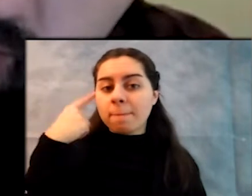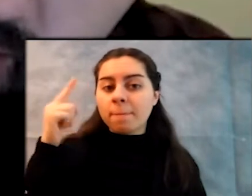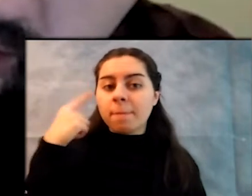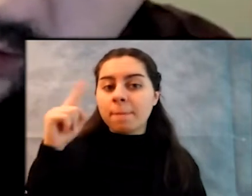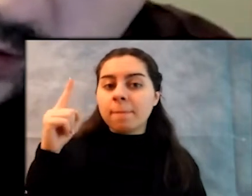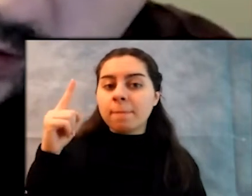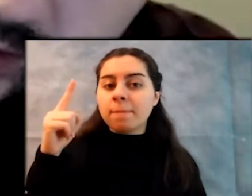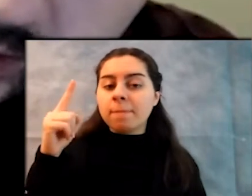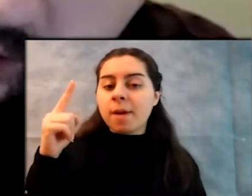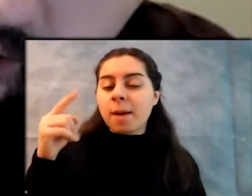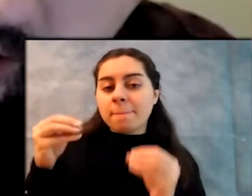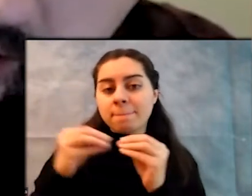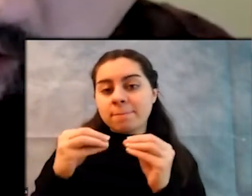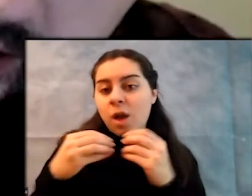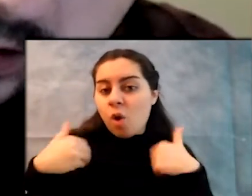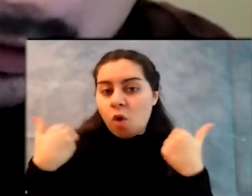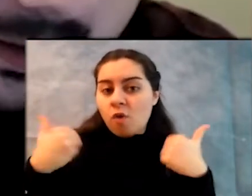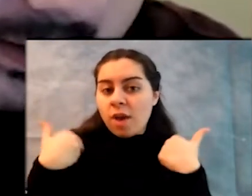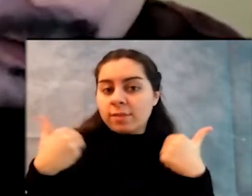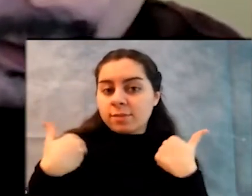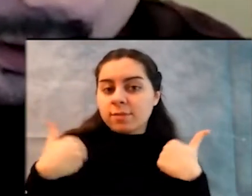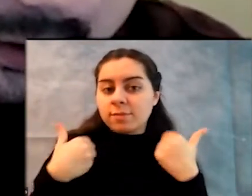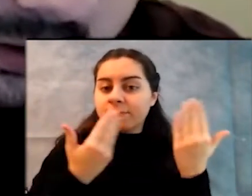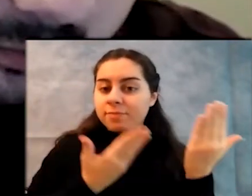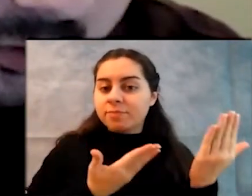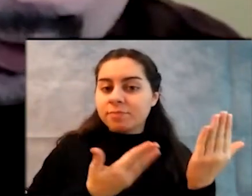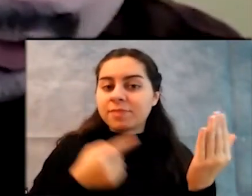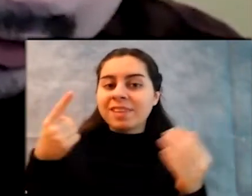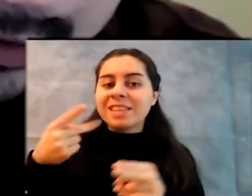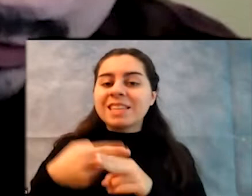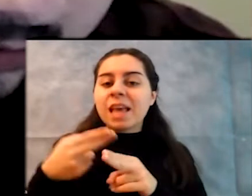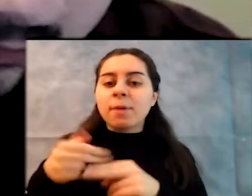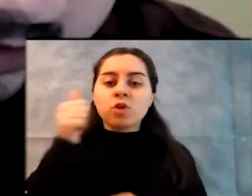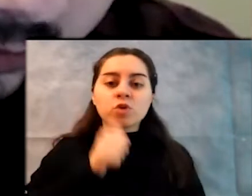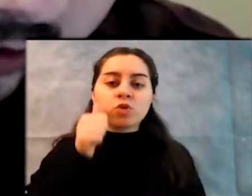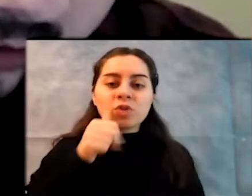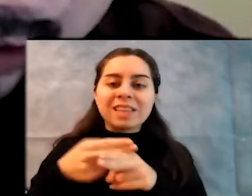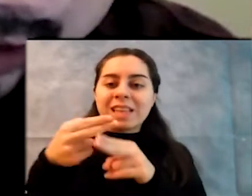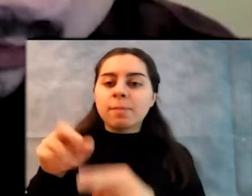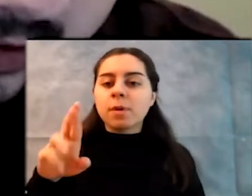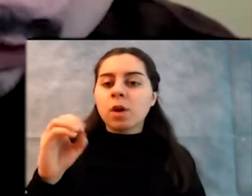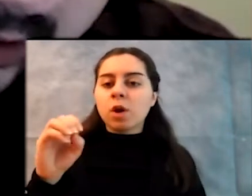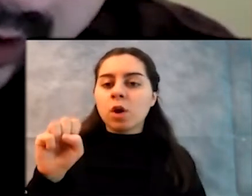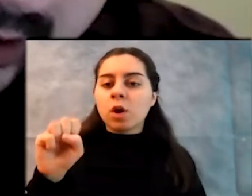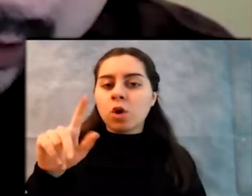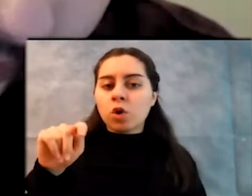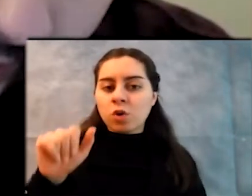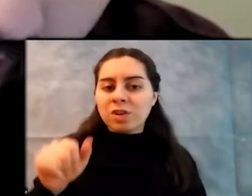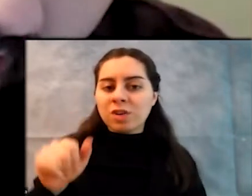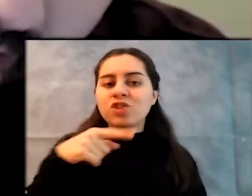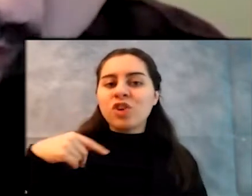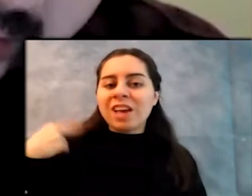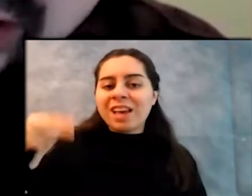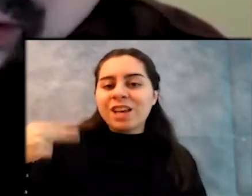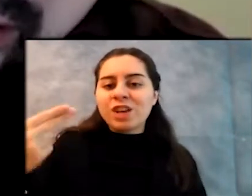school educators. And this is A Girl Named Rosita, the story of Rita Moreno, actor, singer, and